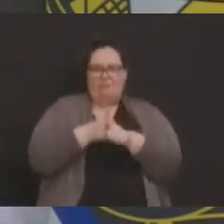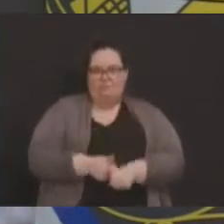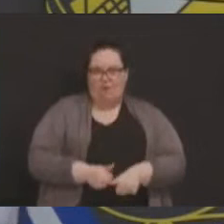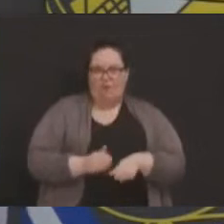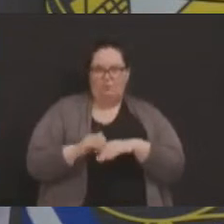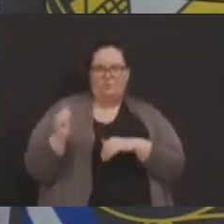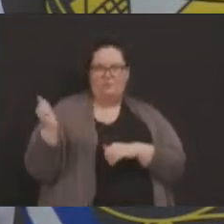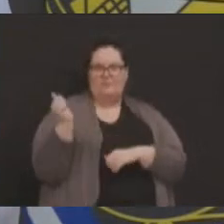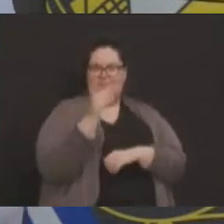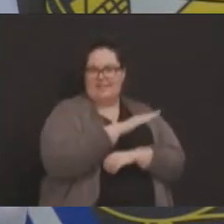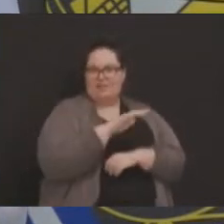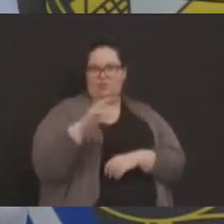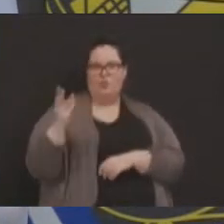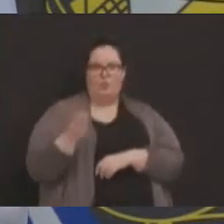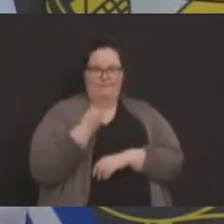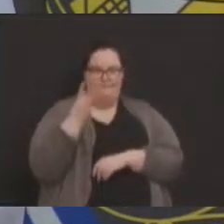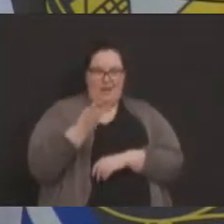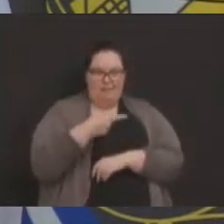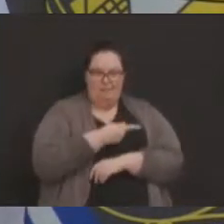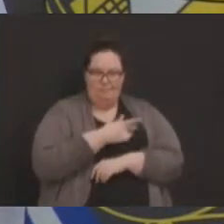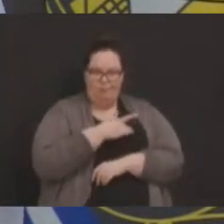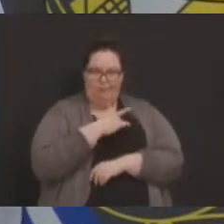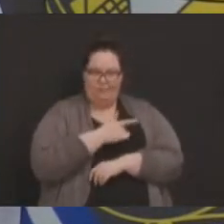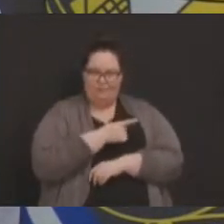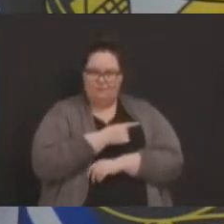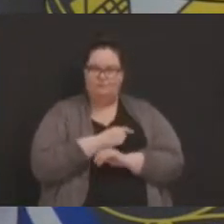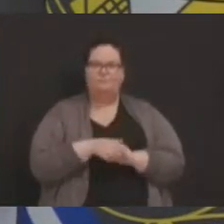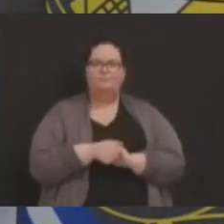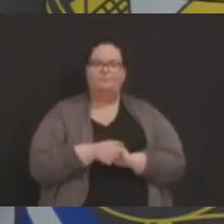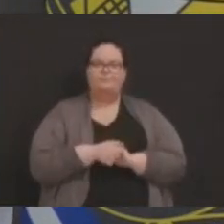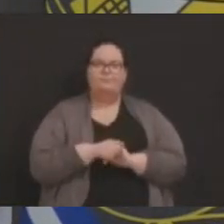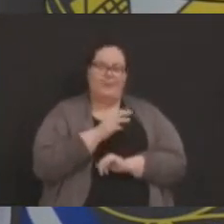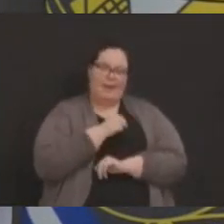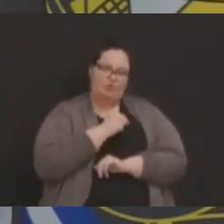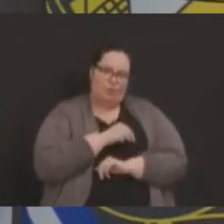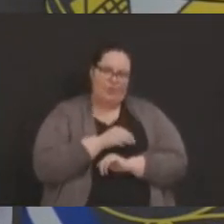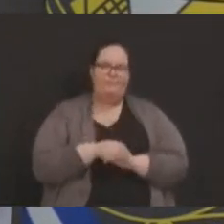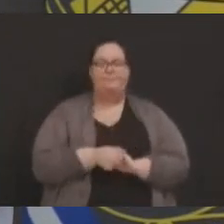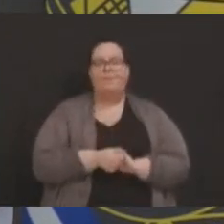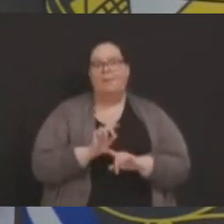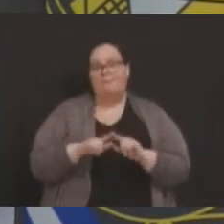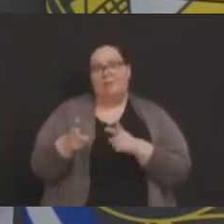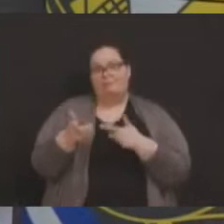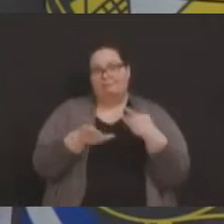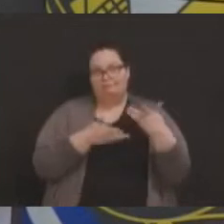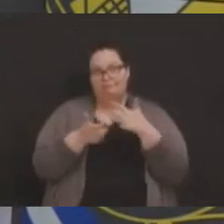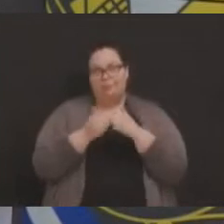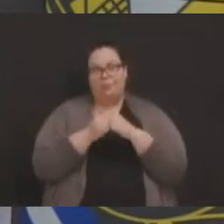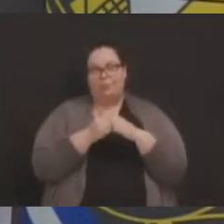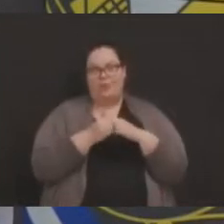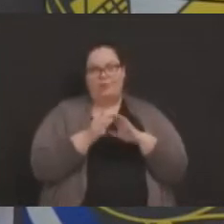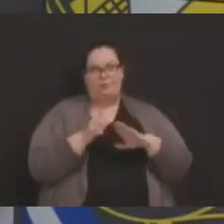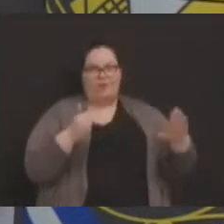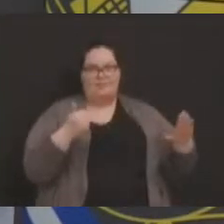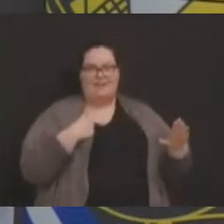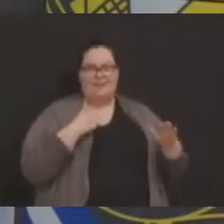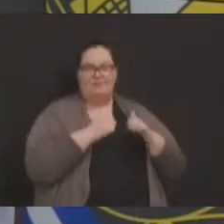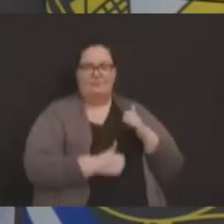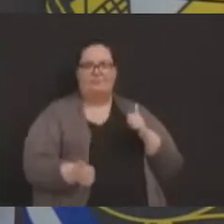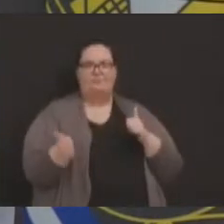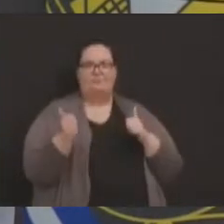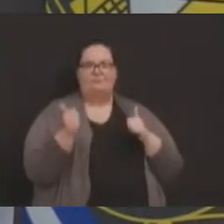chief medical officers of health from across the country were quite concerning in terms of what they're seeing in their provinces, such